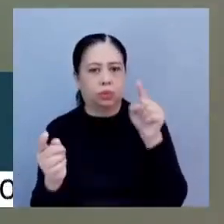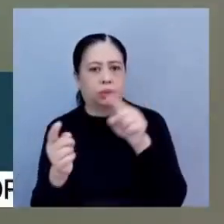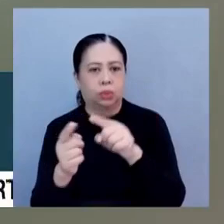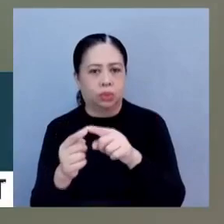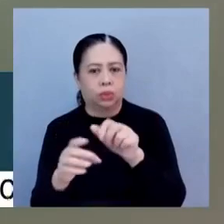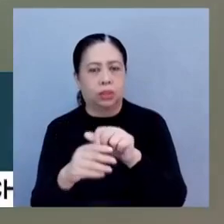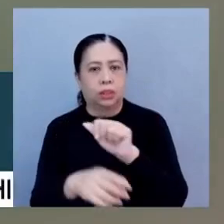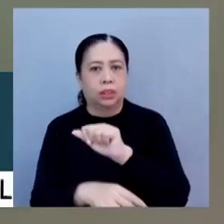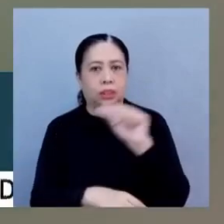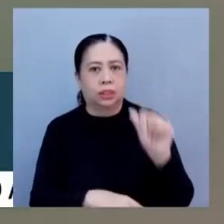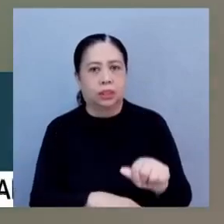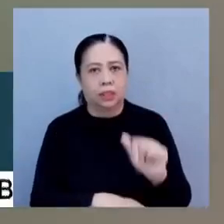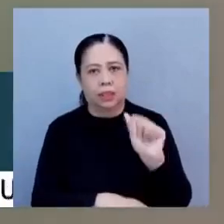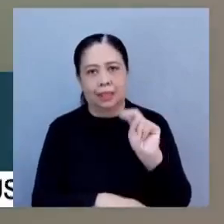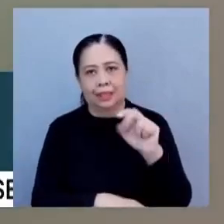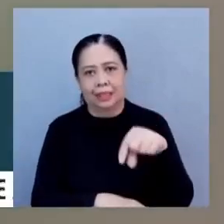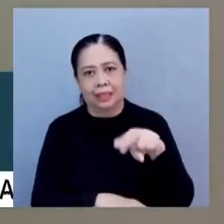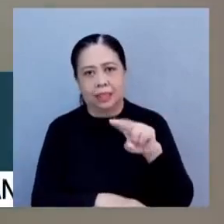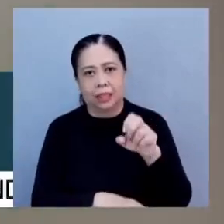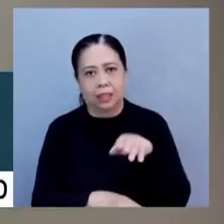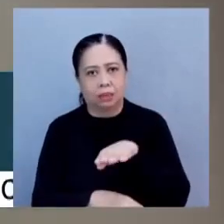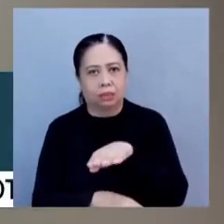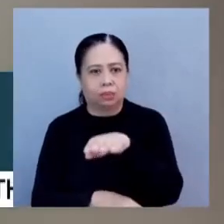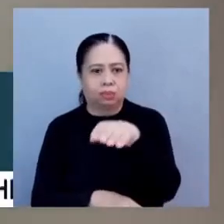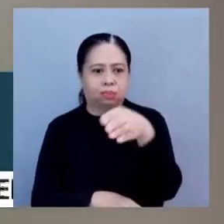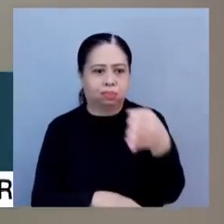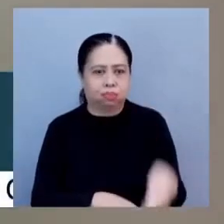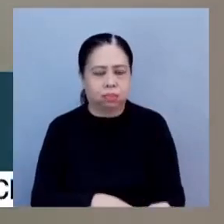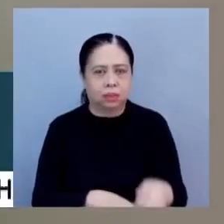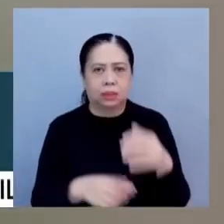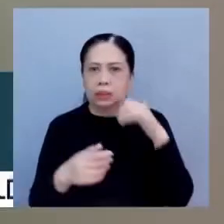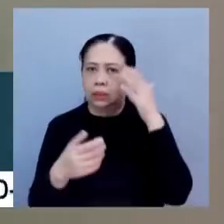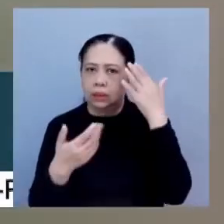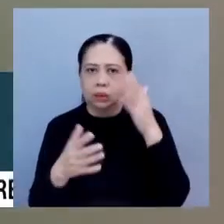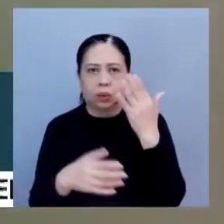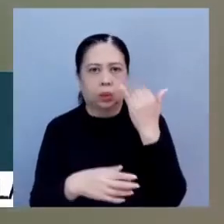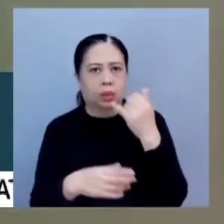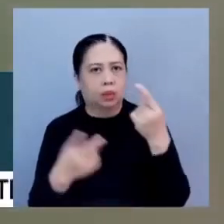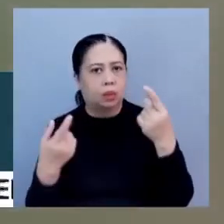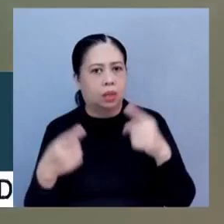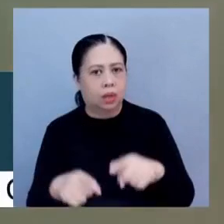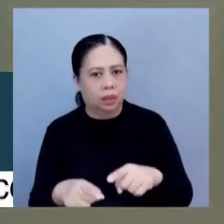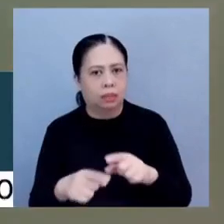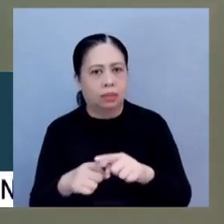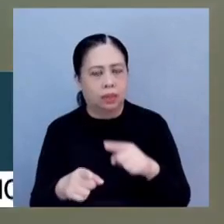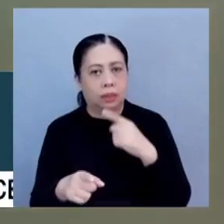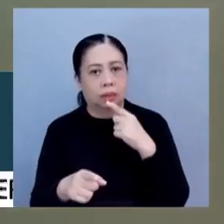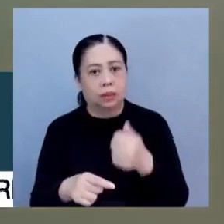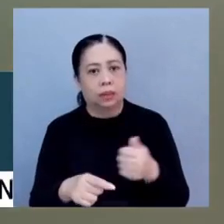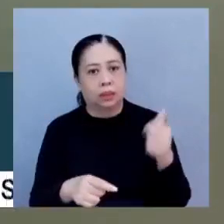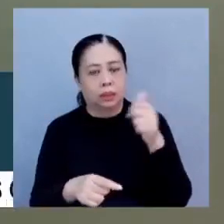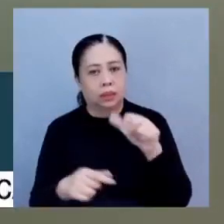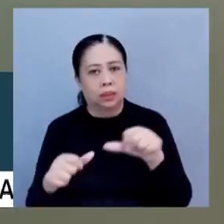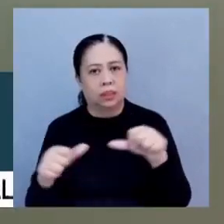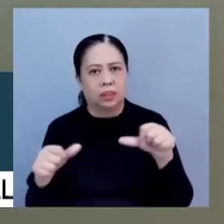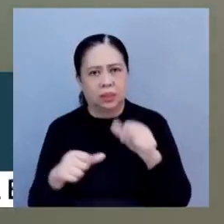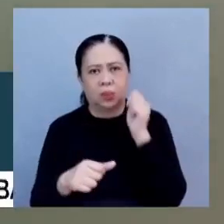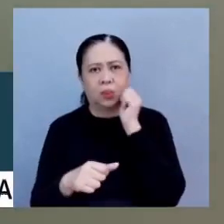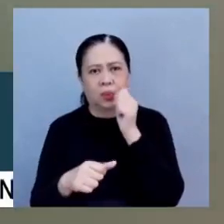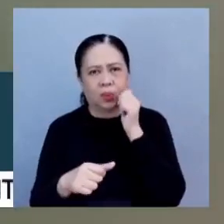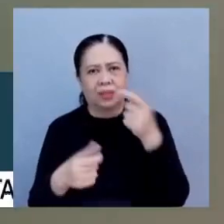Antique when the bus veered off the road. It remains unclear why this happened. Authorities say the area is